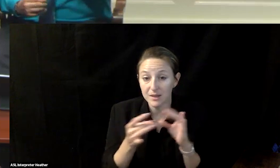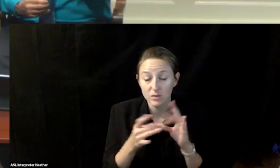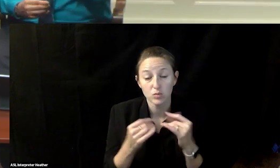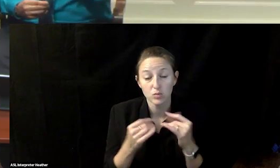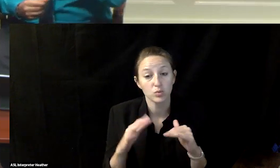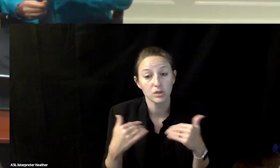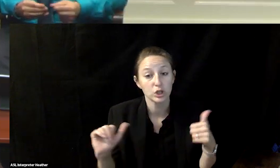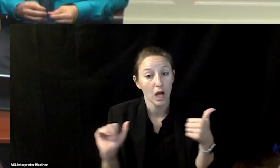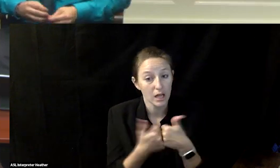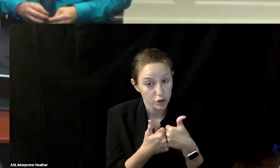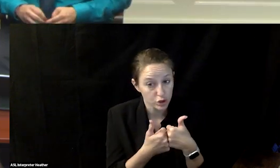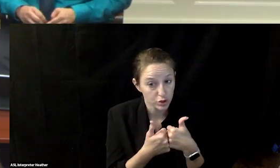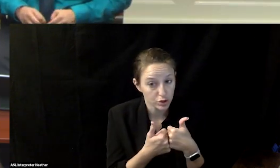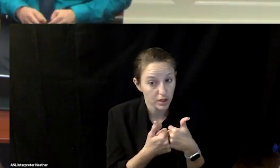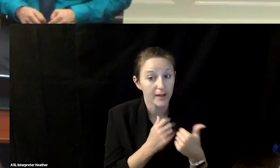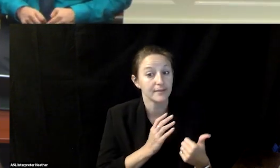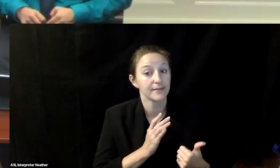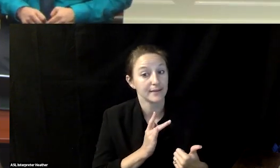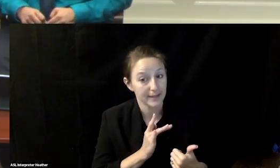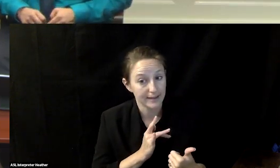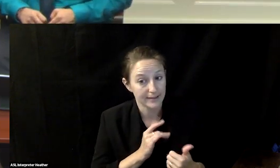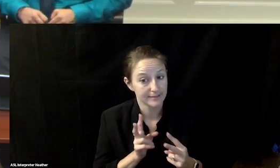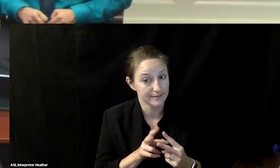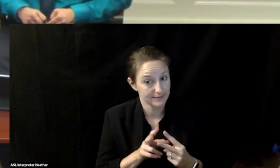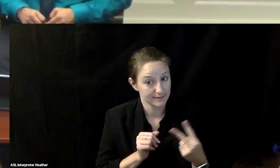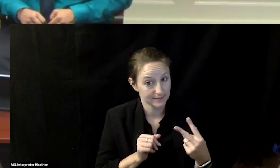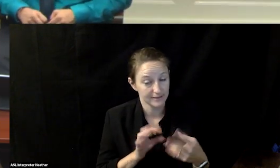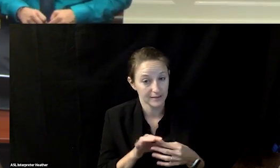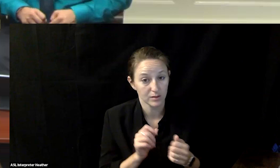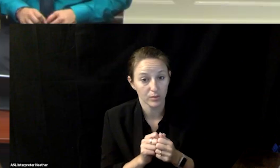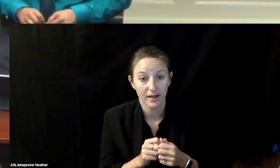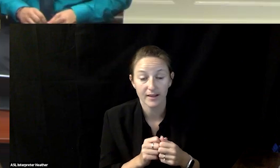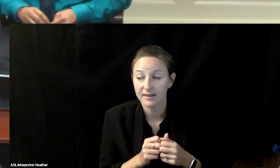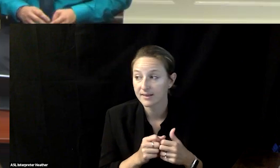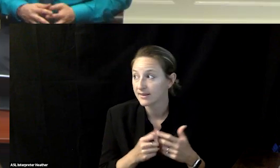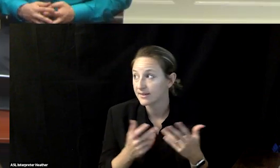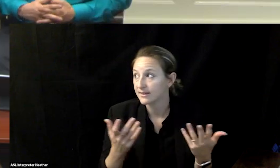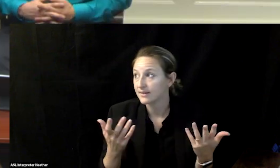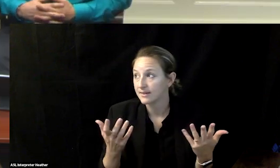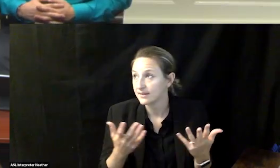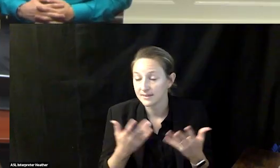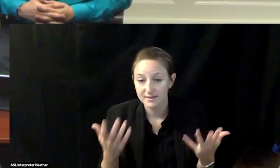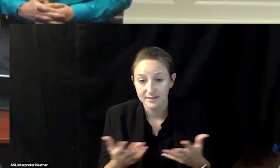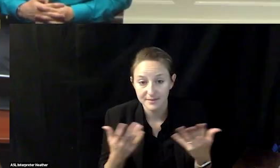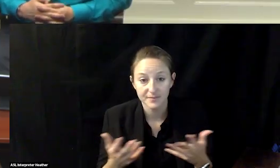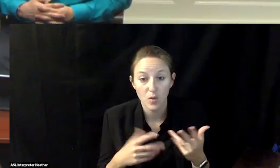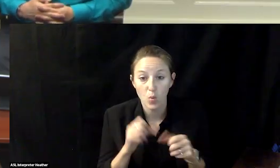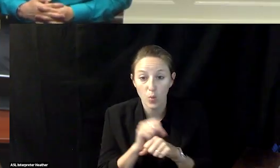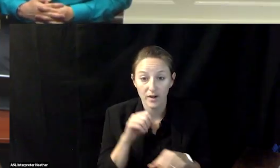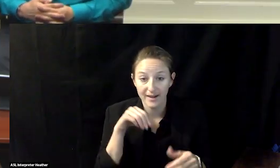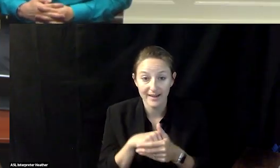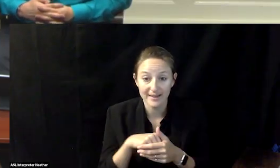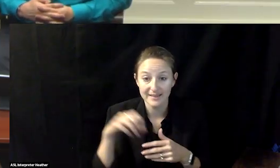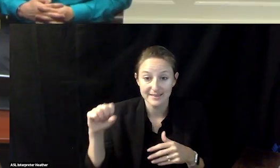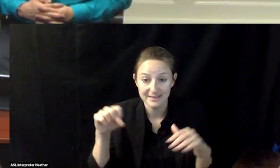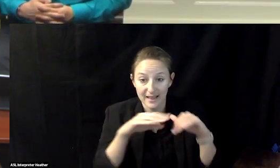challenges and one of the neat things of living and breathing, like I'm working in the Silicon Valley now, like